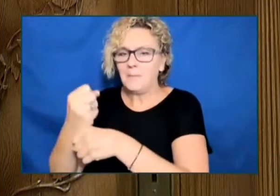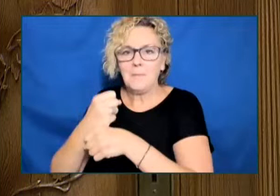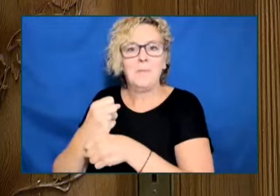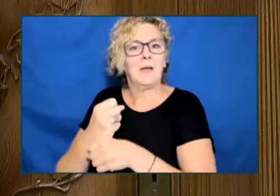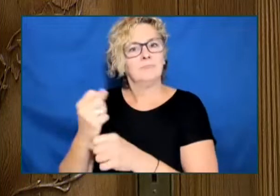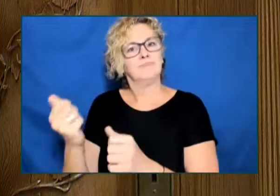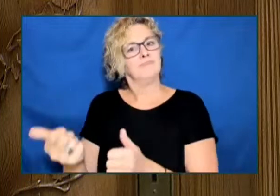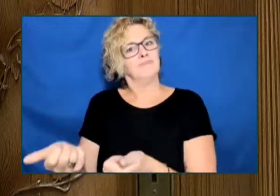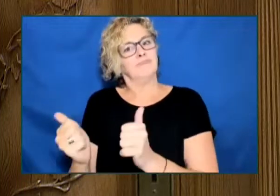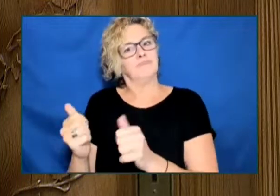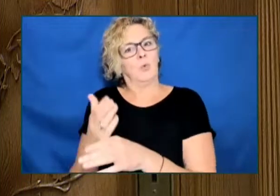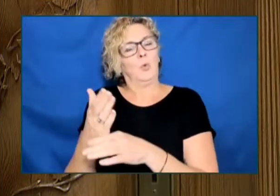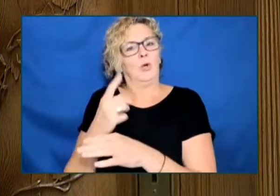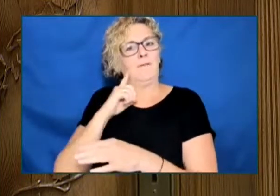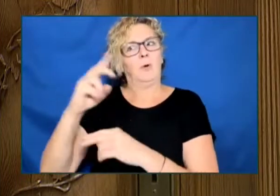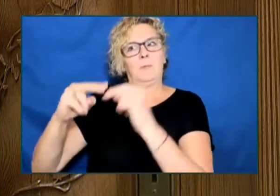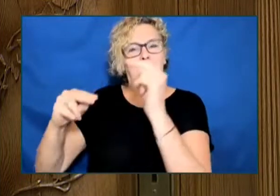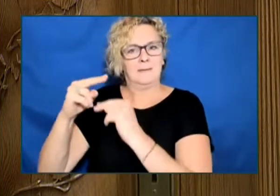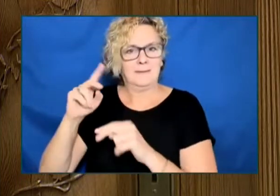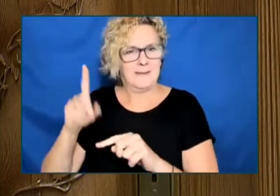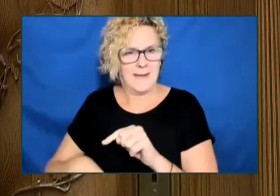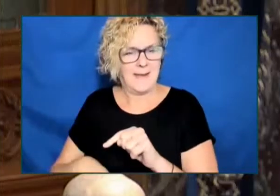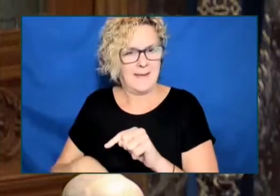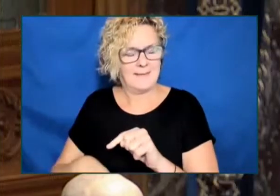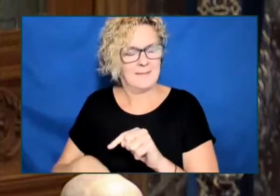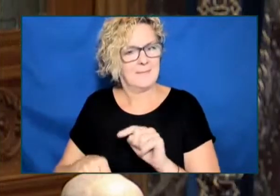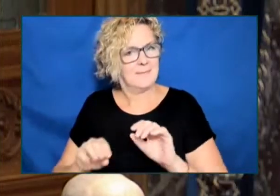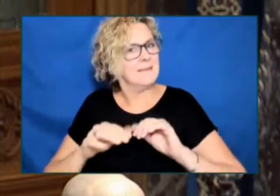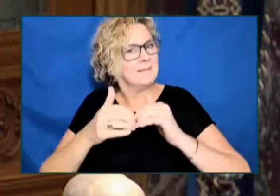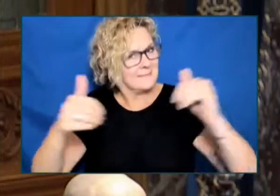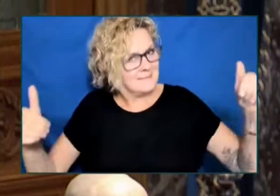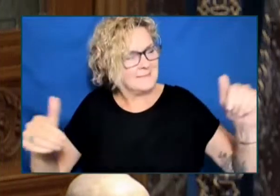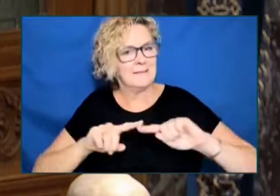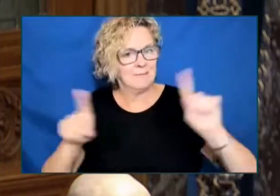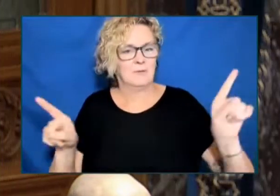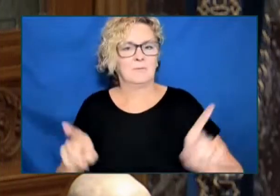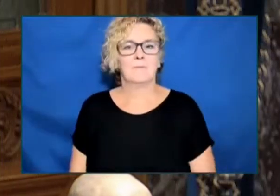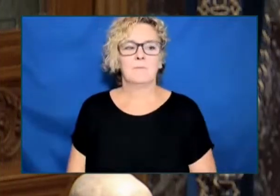Leader of the third party, supplemental. Thank you, Honourable Speaker. And